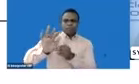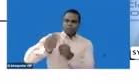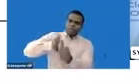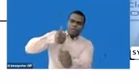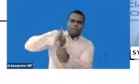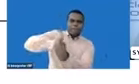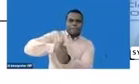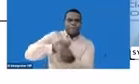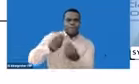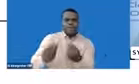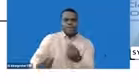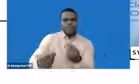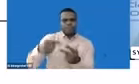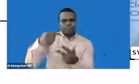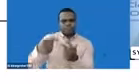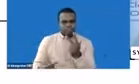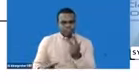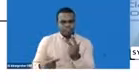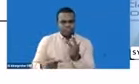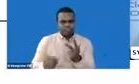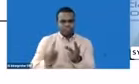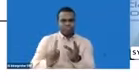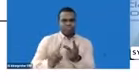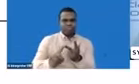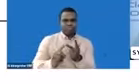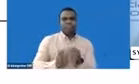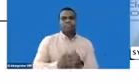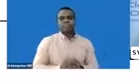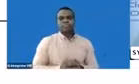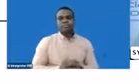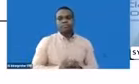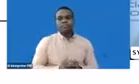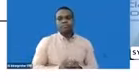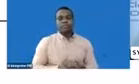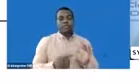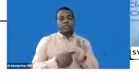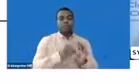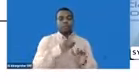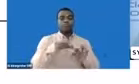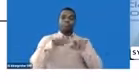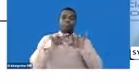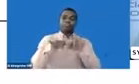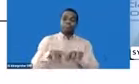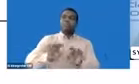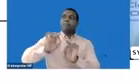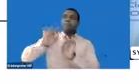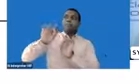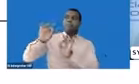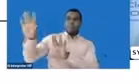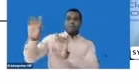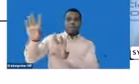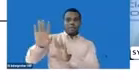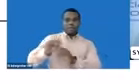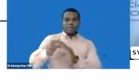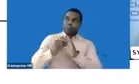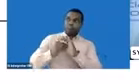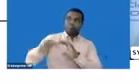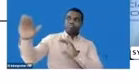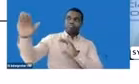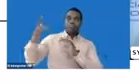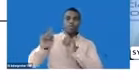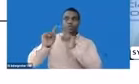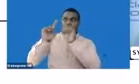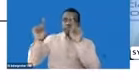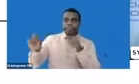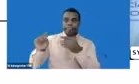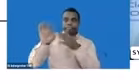Each module contains expected learning outcomes, as well as different units with